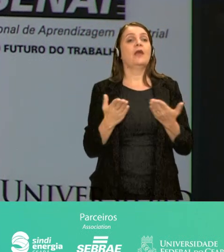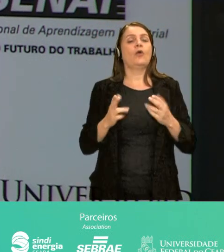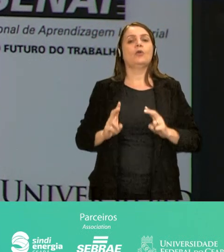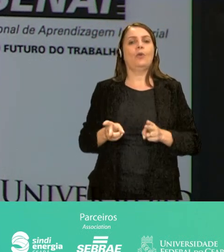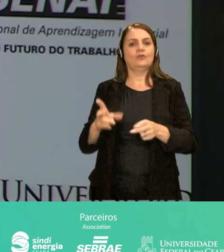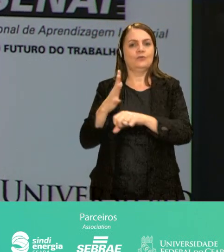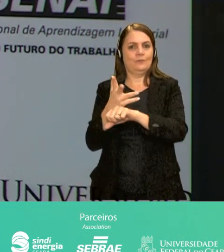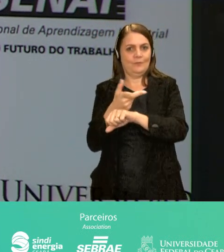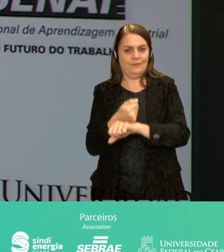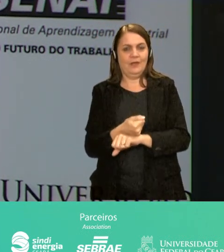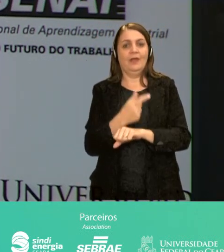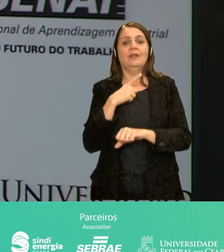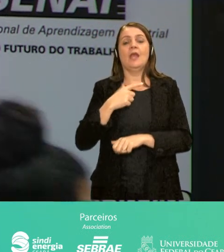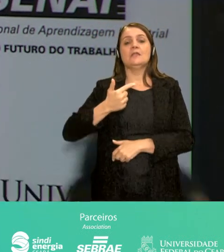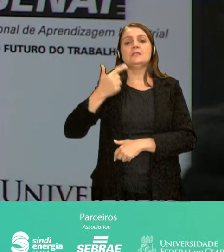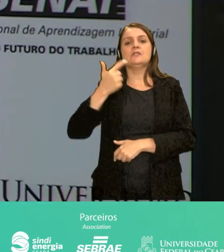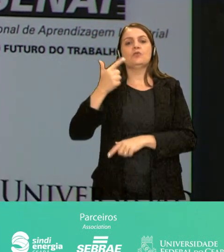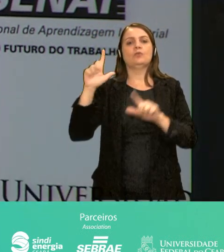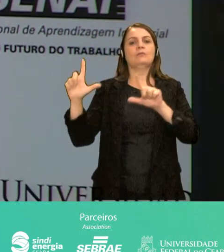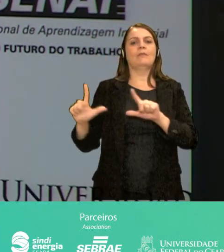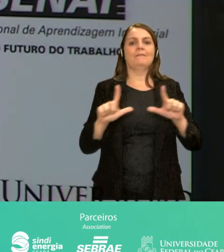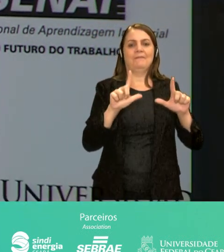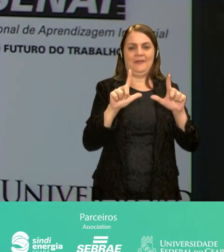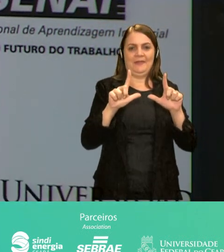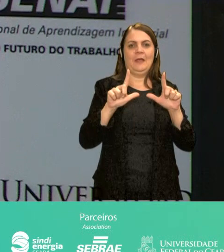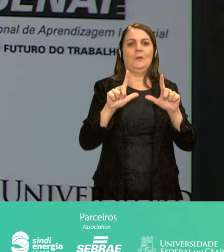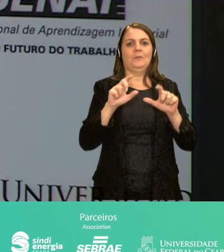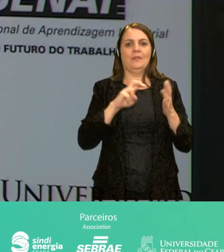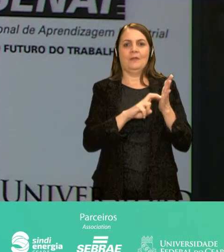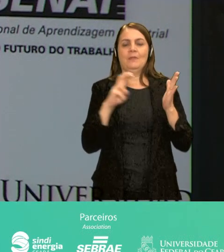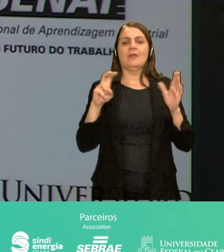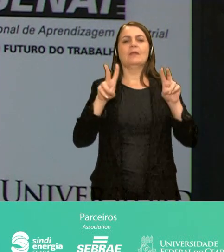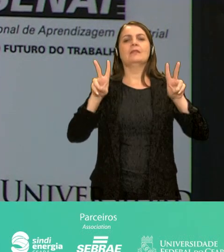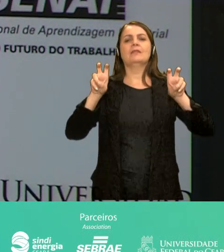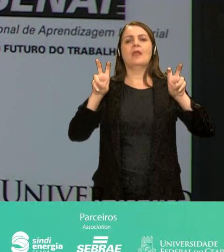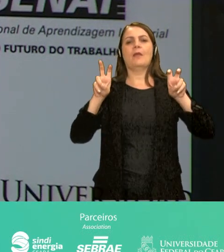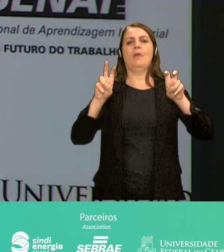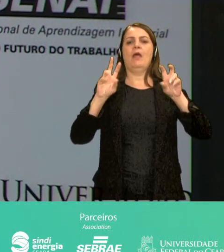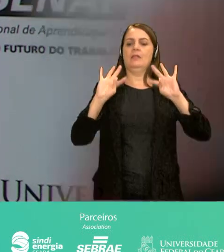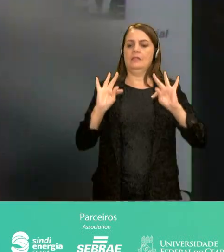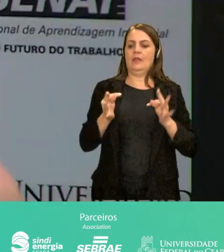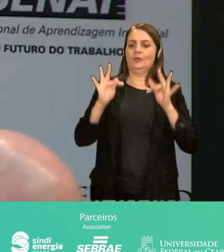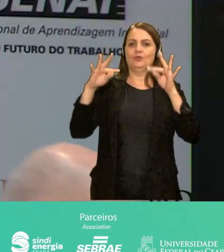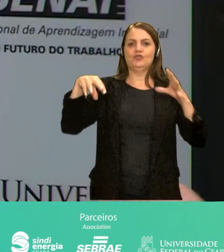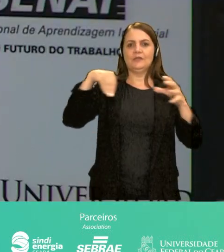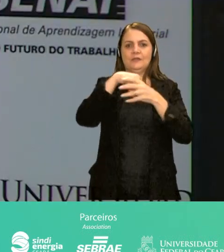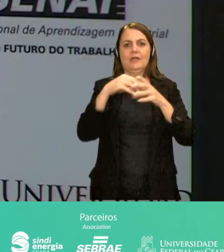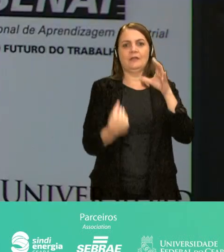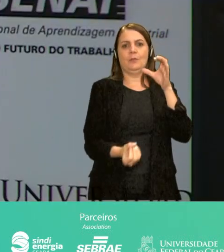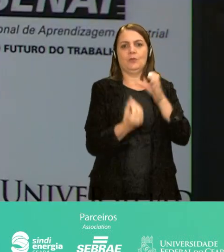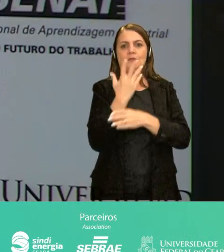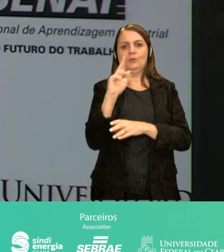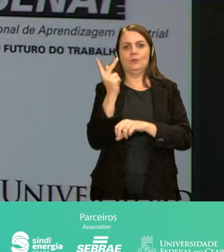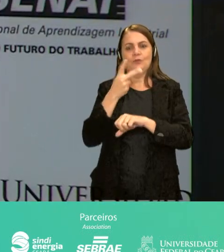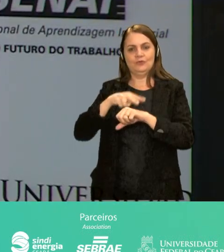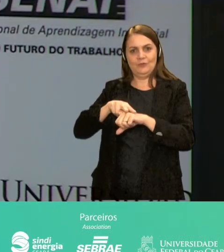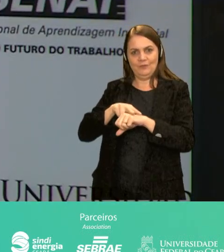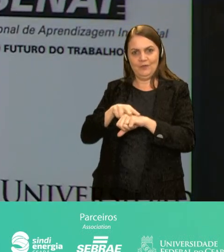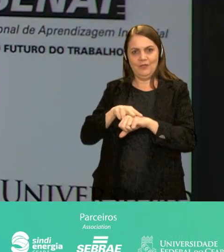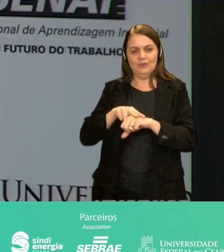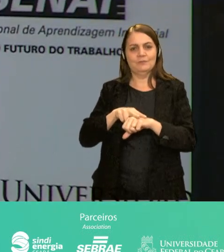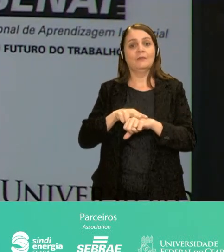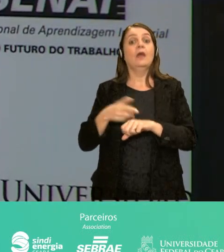grab one if you will. And following the second panel of this morning, so the theme